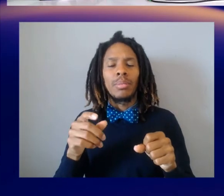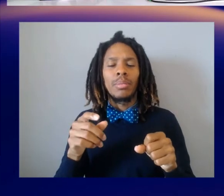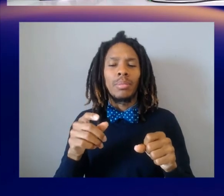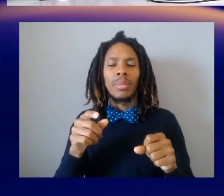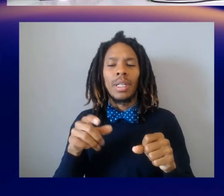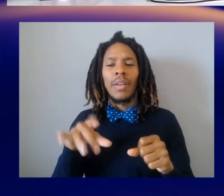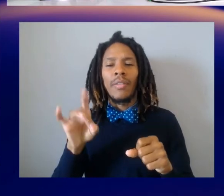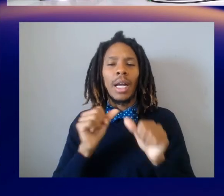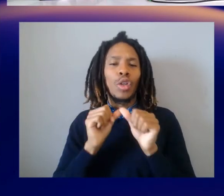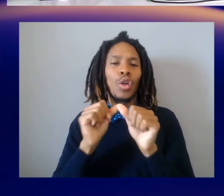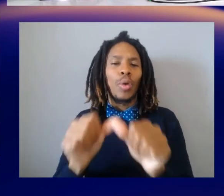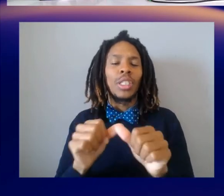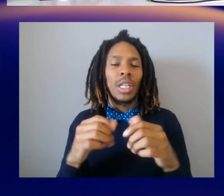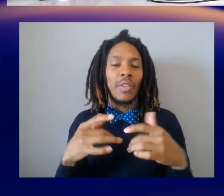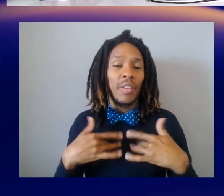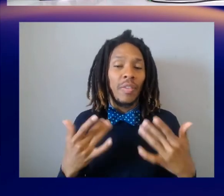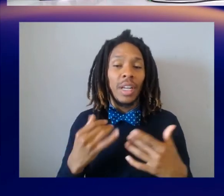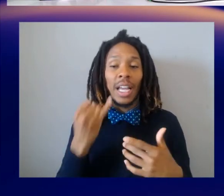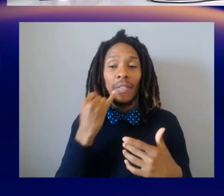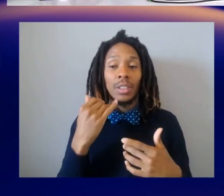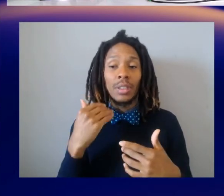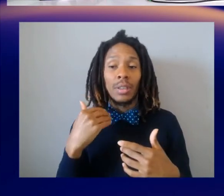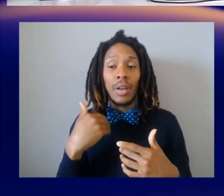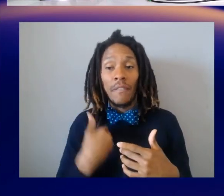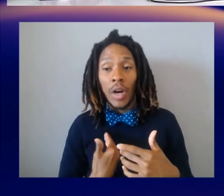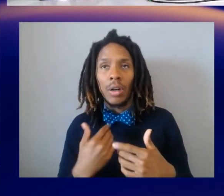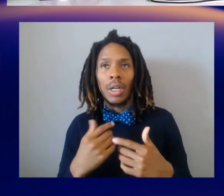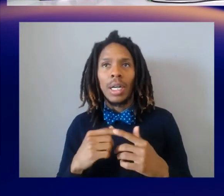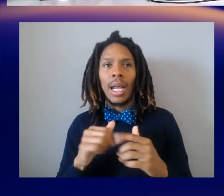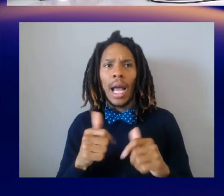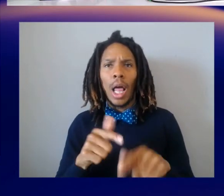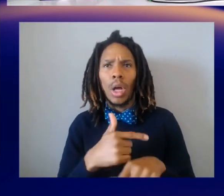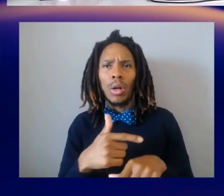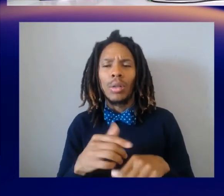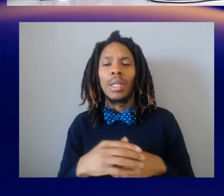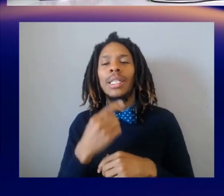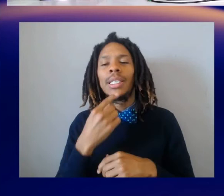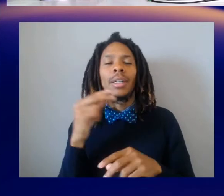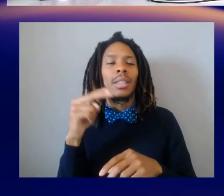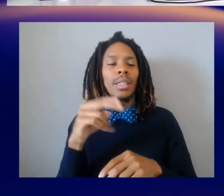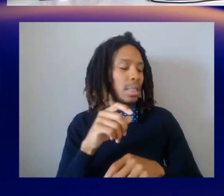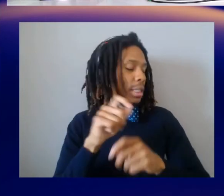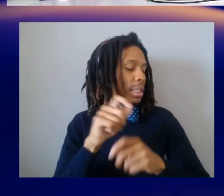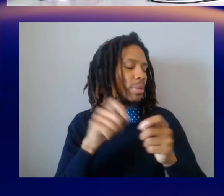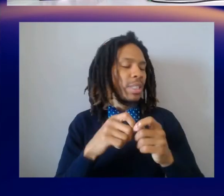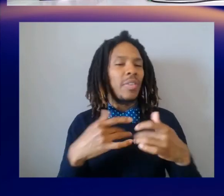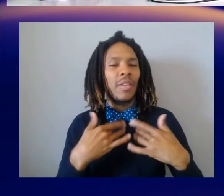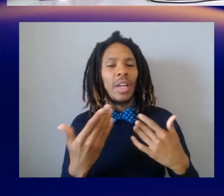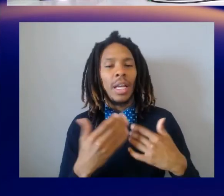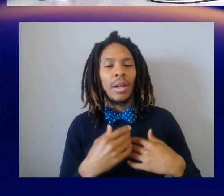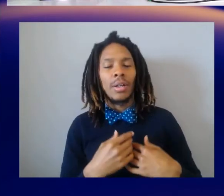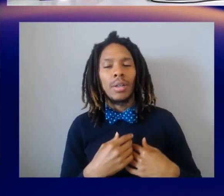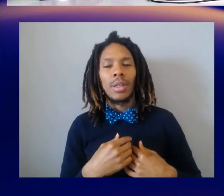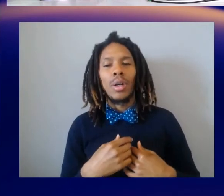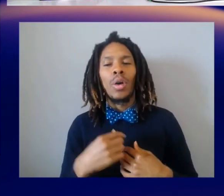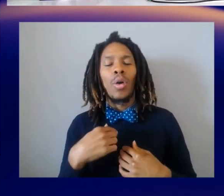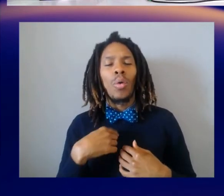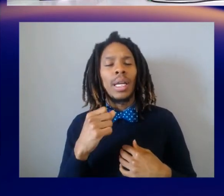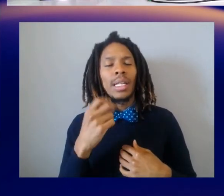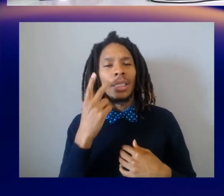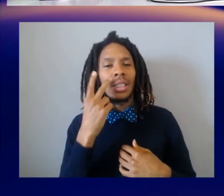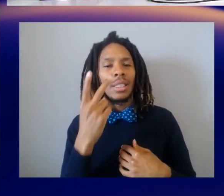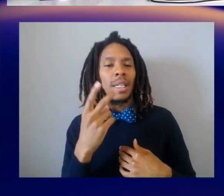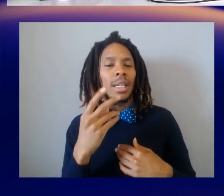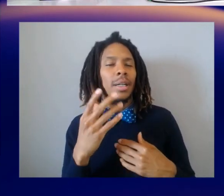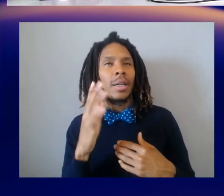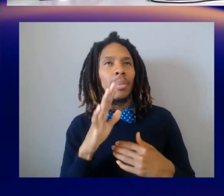duration of event, if it's a fault, and how long it took. So let's say if we take a look at a specific event here, we can see it gives us our